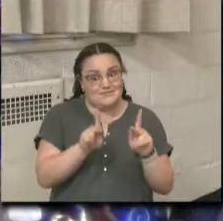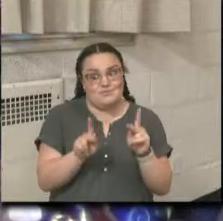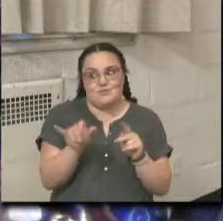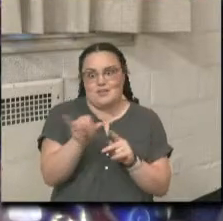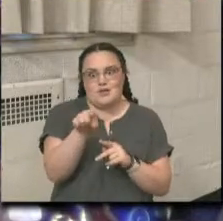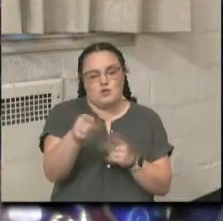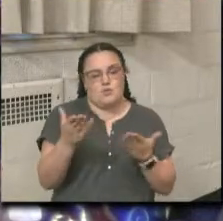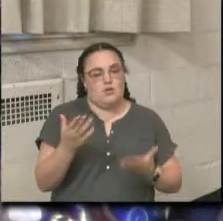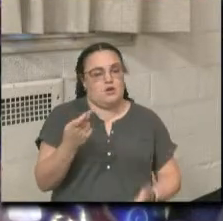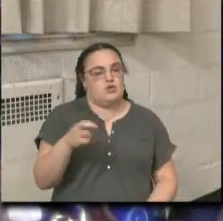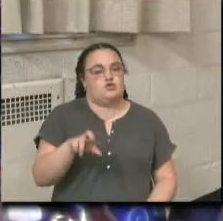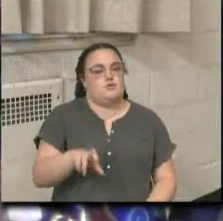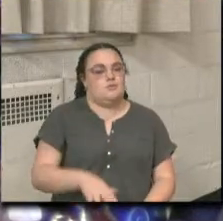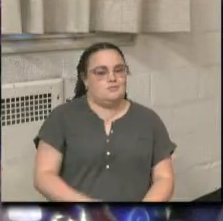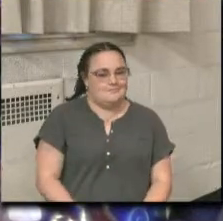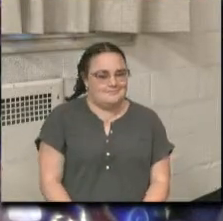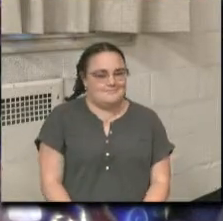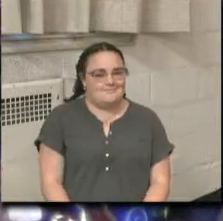in HR.